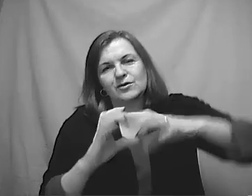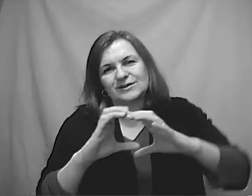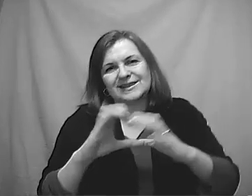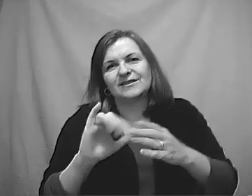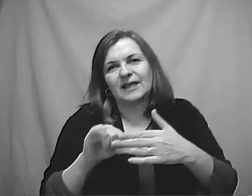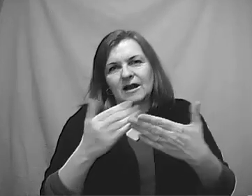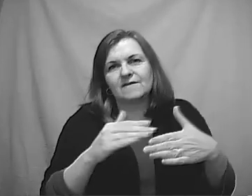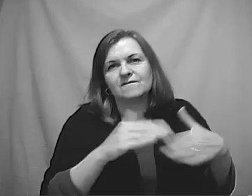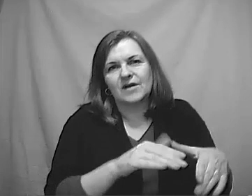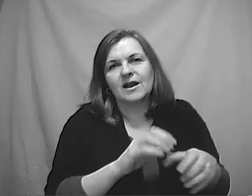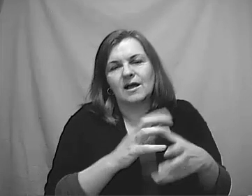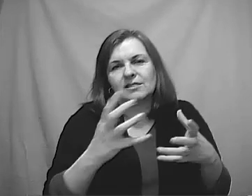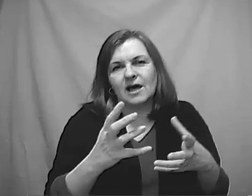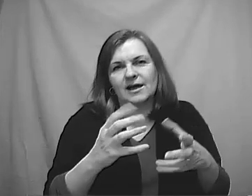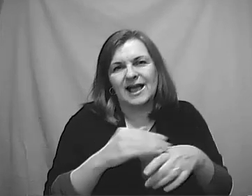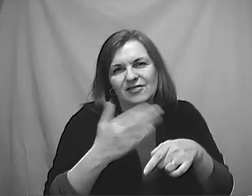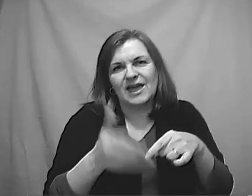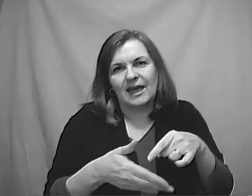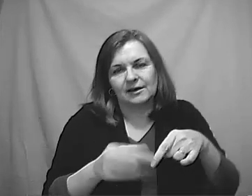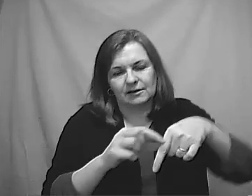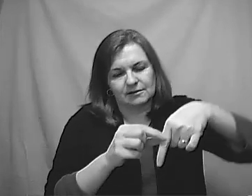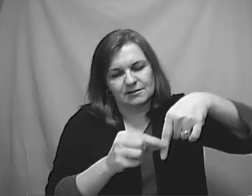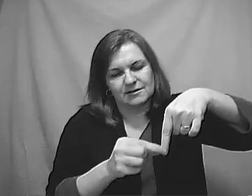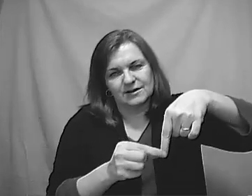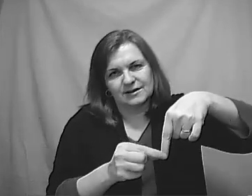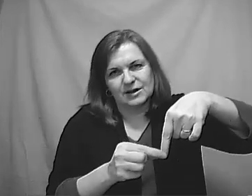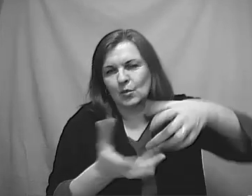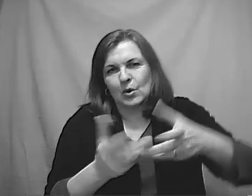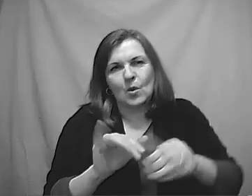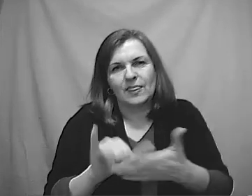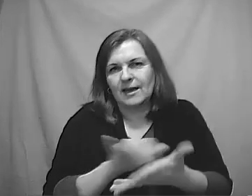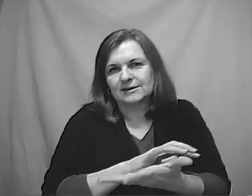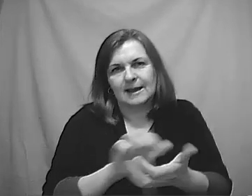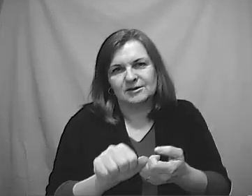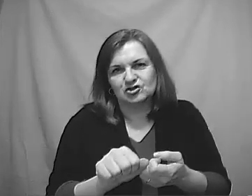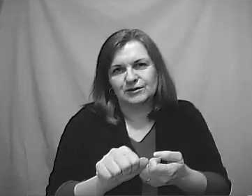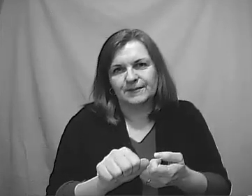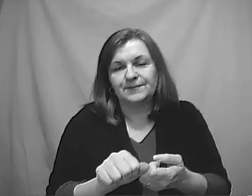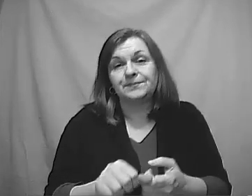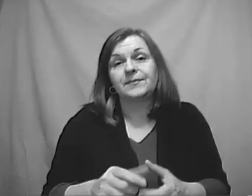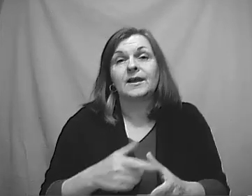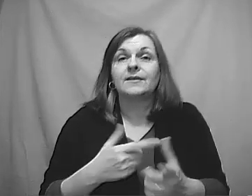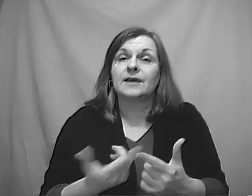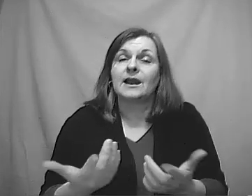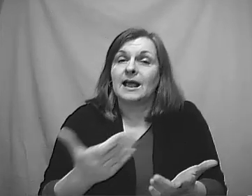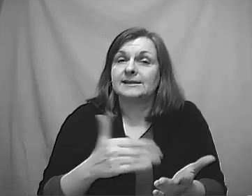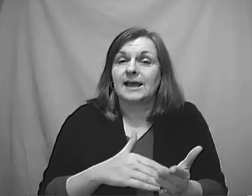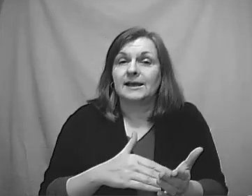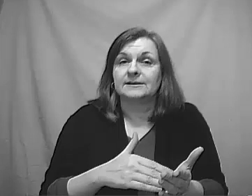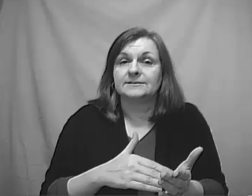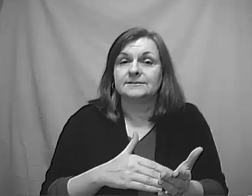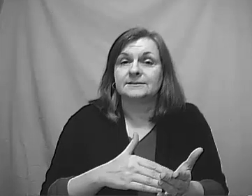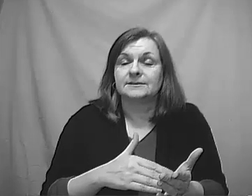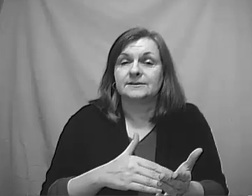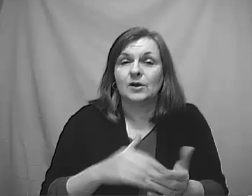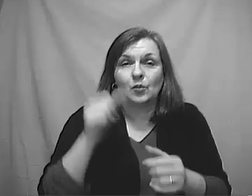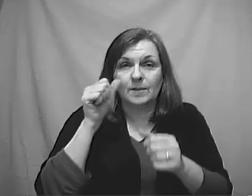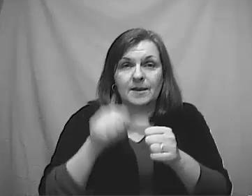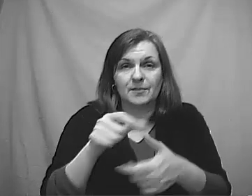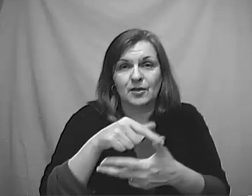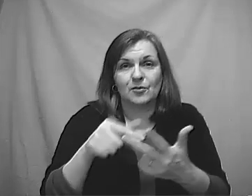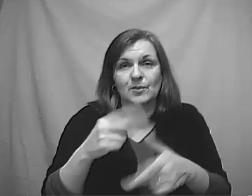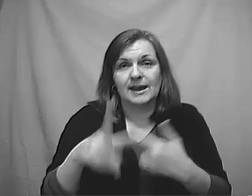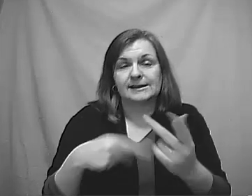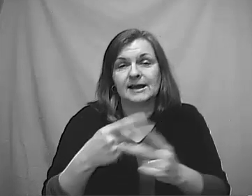those highly dividing cells in the end of that root so that they are not damaged. Again, bringing